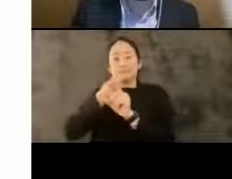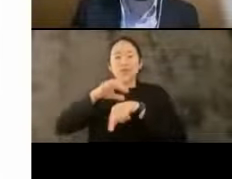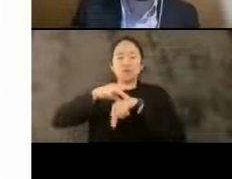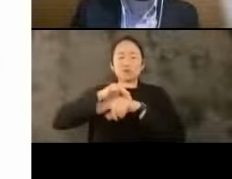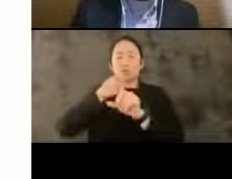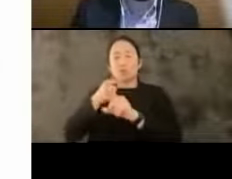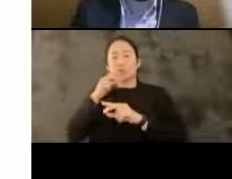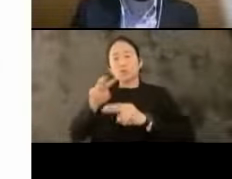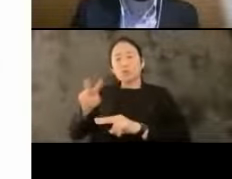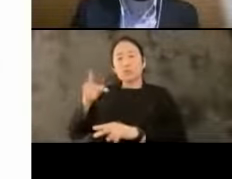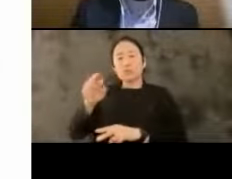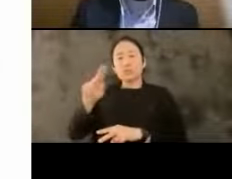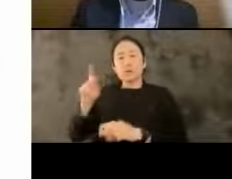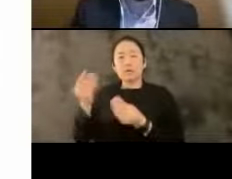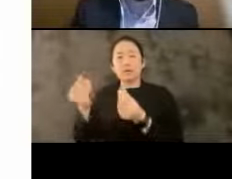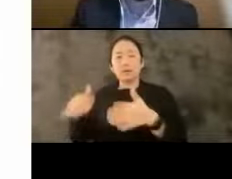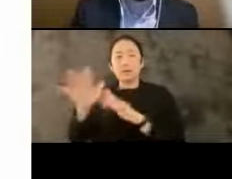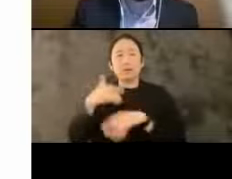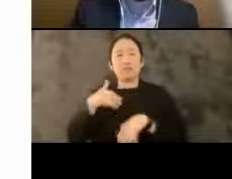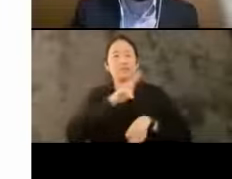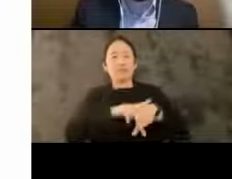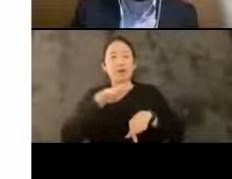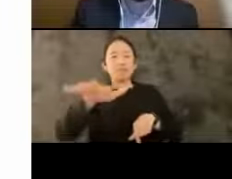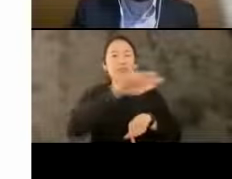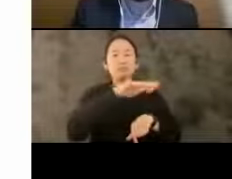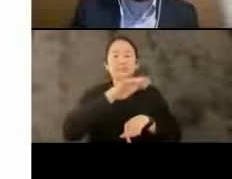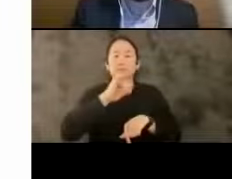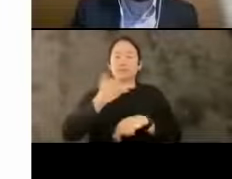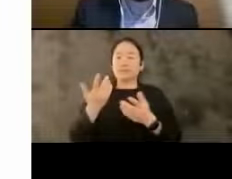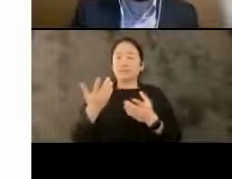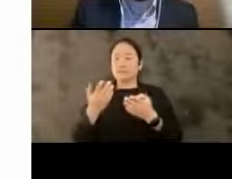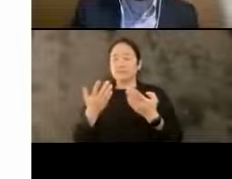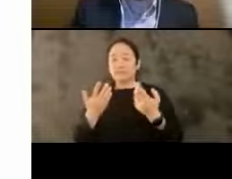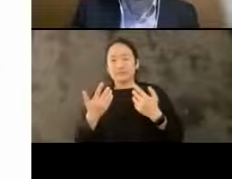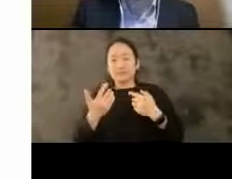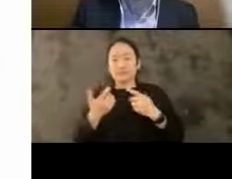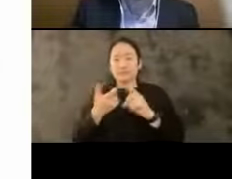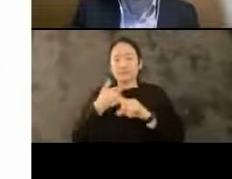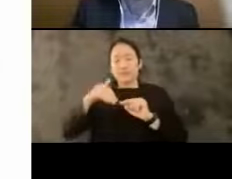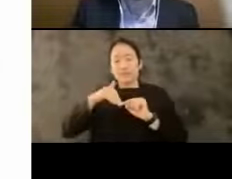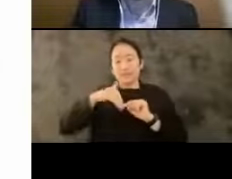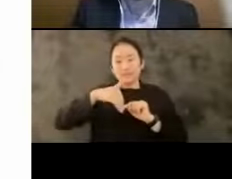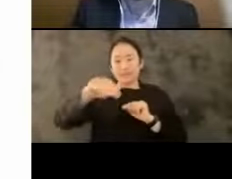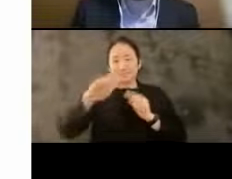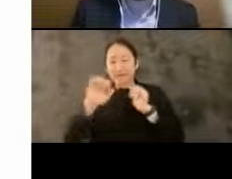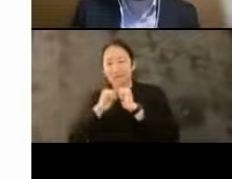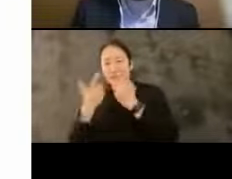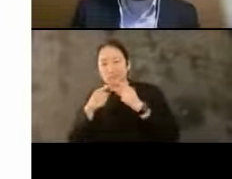parklands and other natural areas around the transit route alignments,